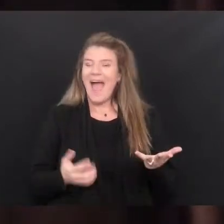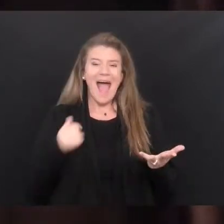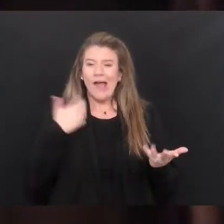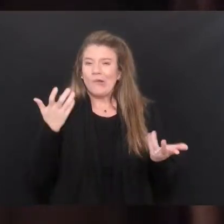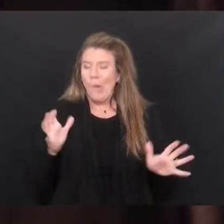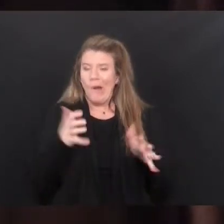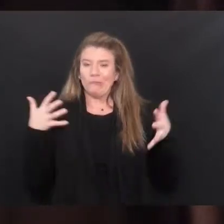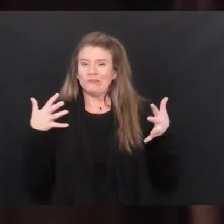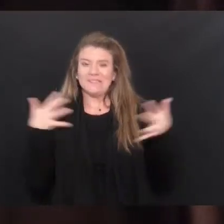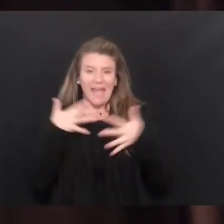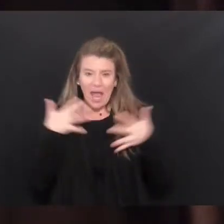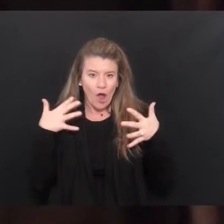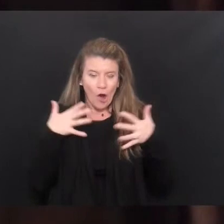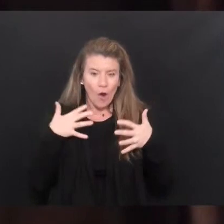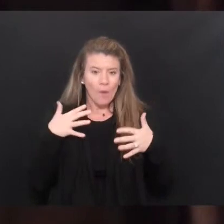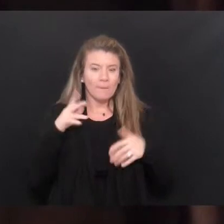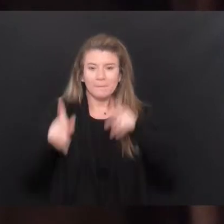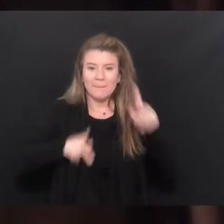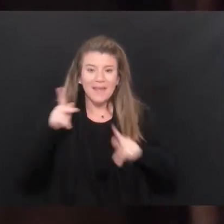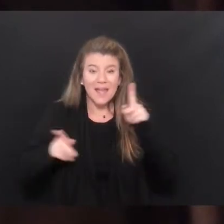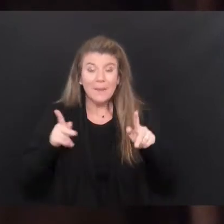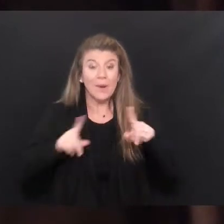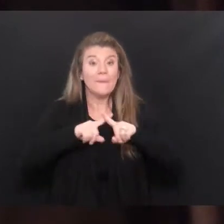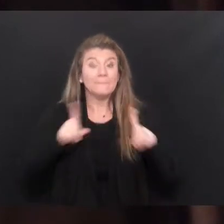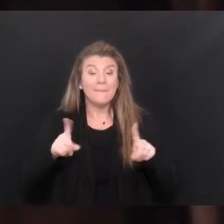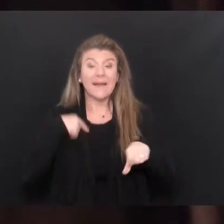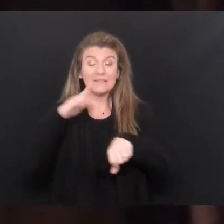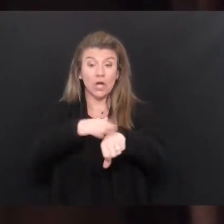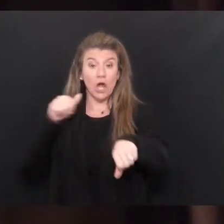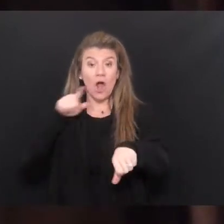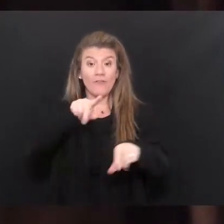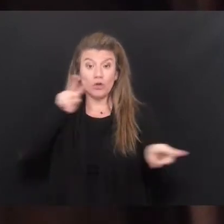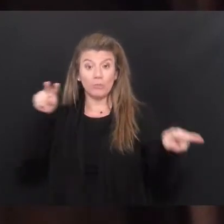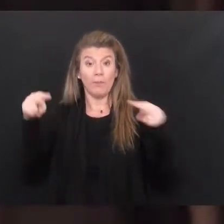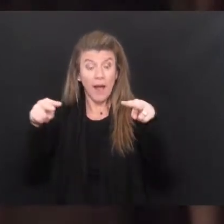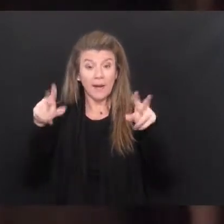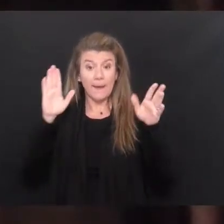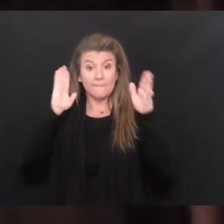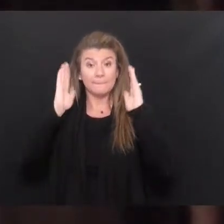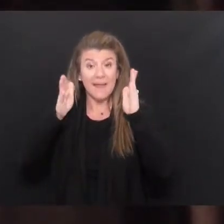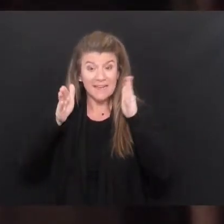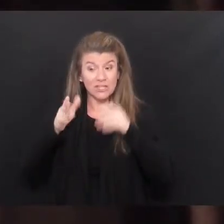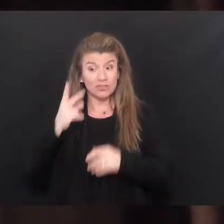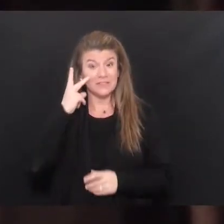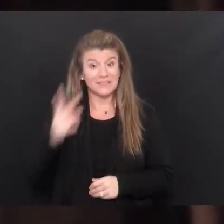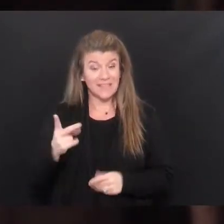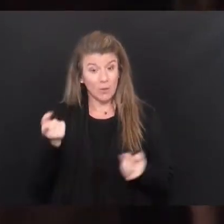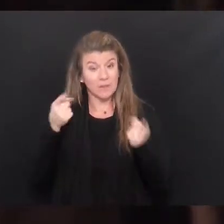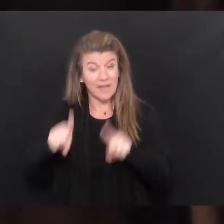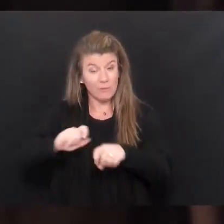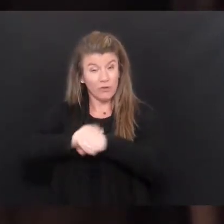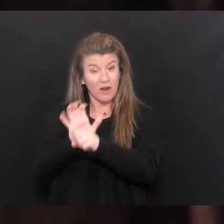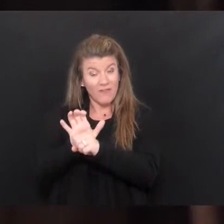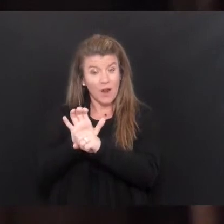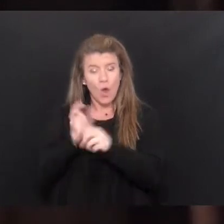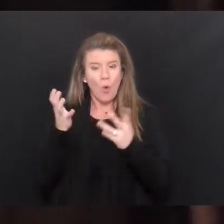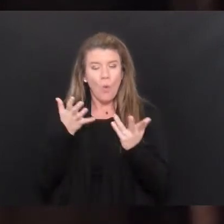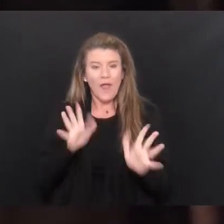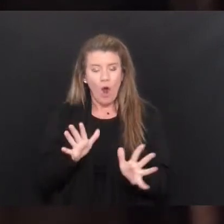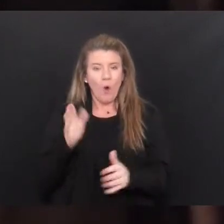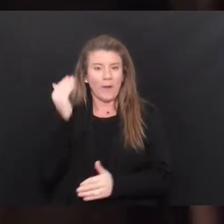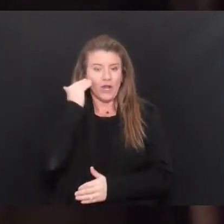West Virginians, but it is a call to arms, a call to go to the fire, as the governor has said. And we know that